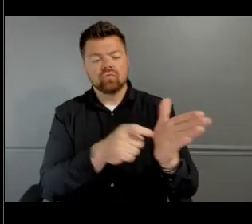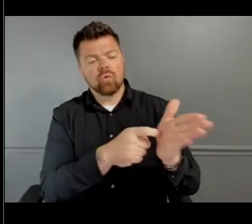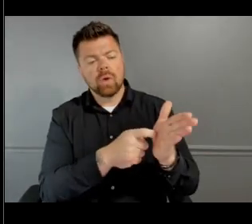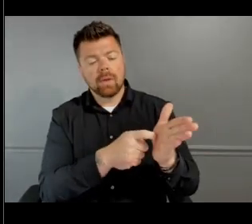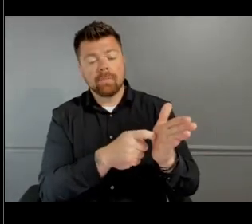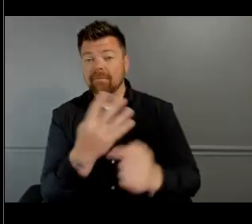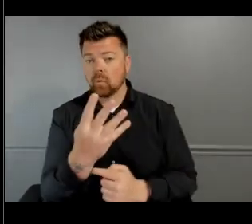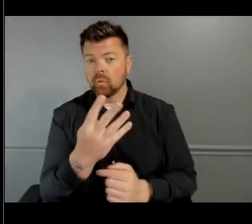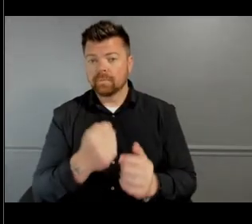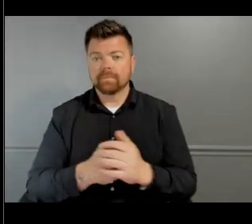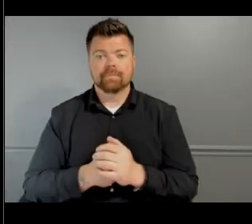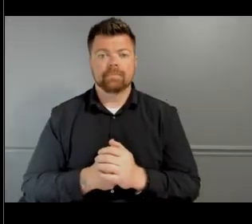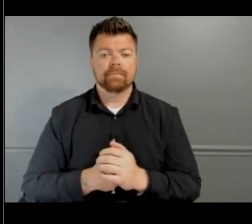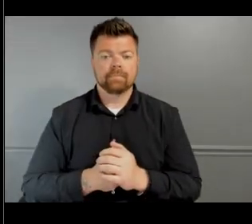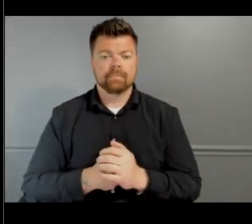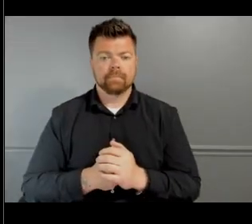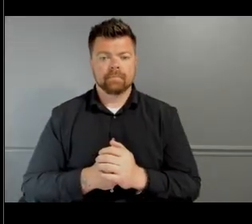4.